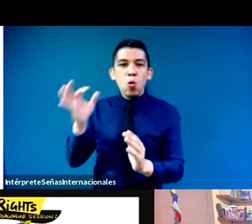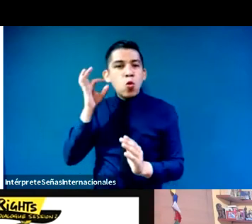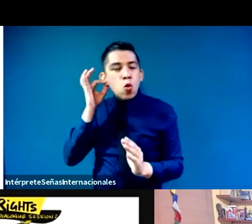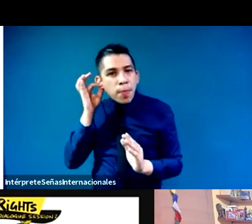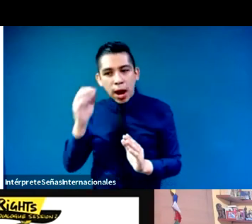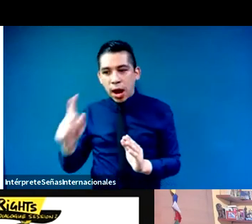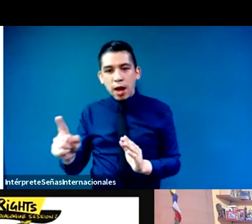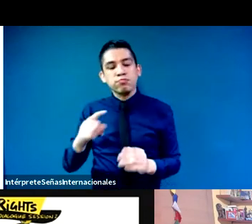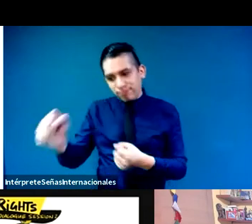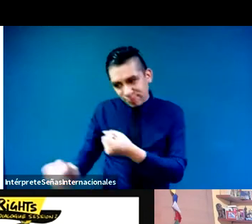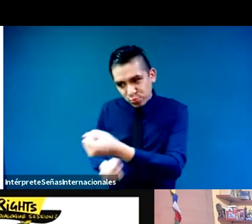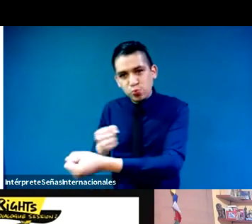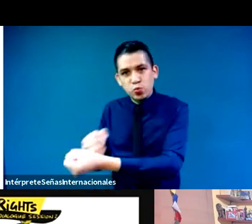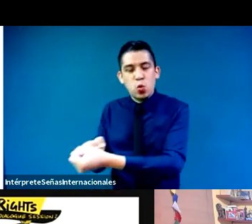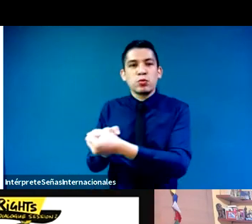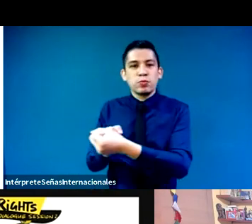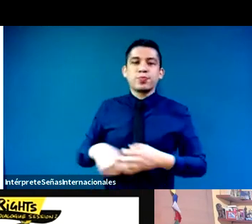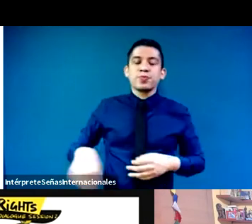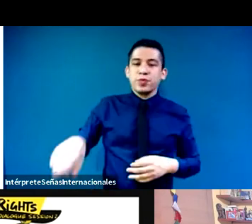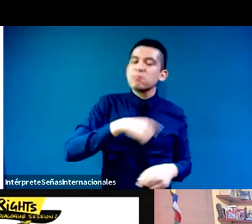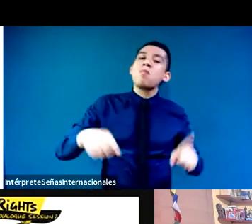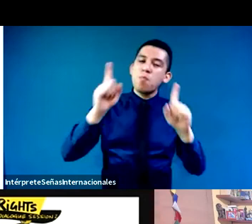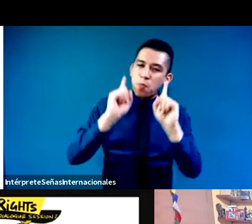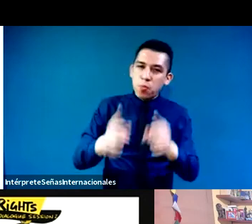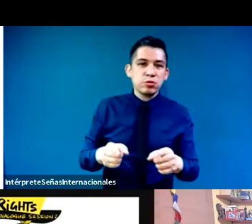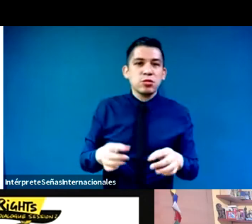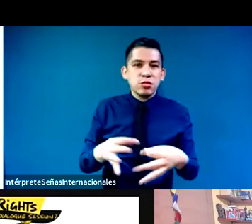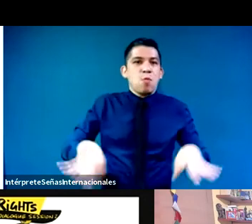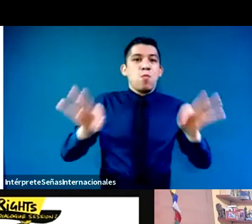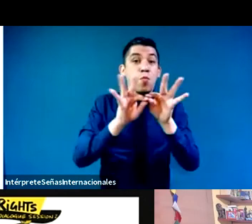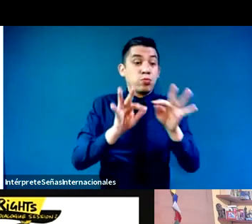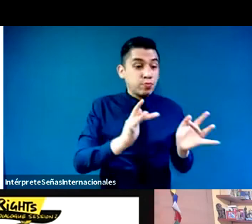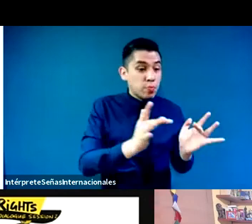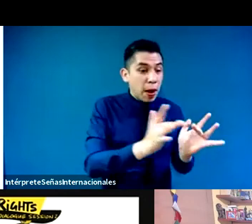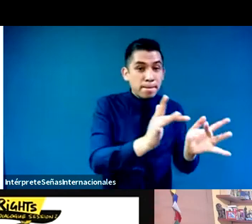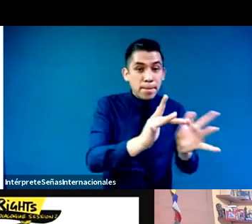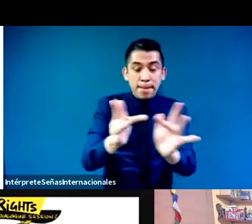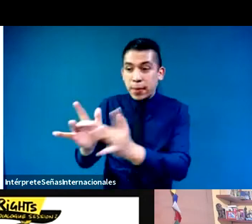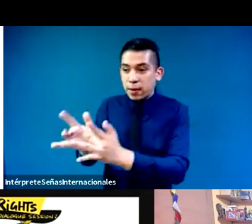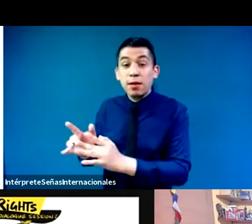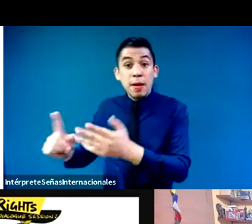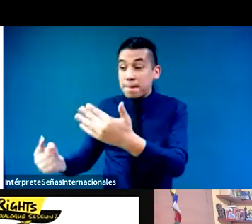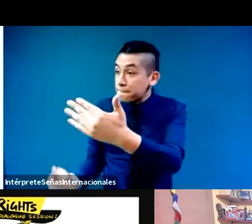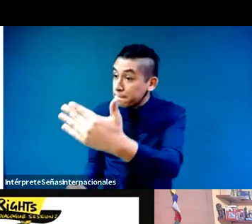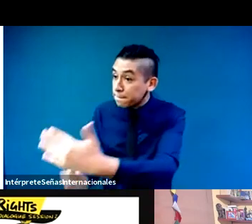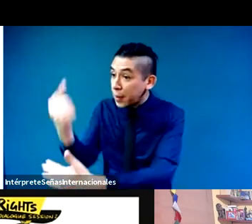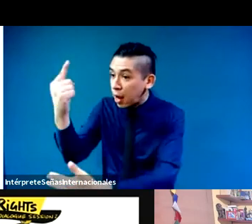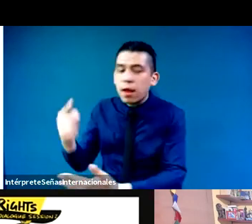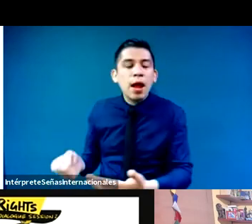for informal workers. In our rapid gender analysis and the lack in the Latin American and Caribbean